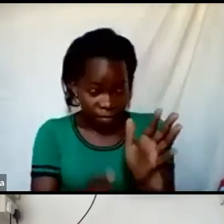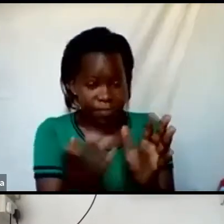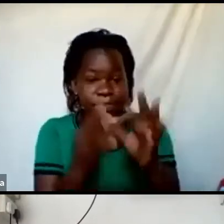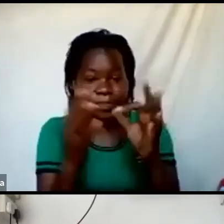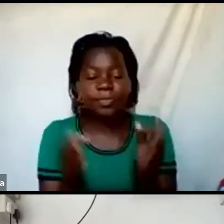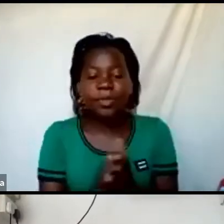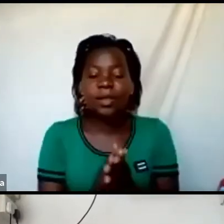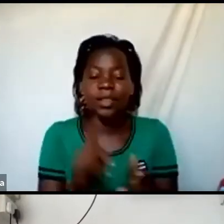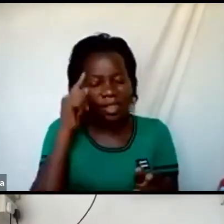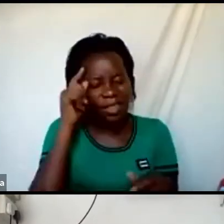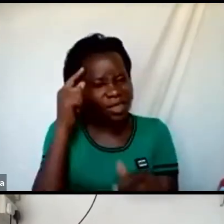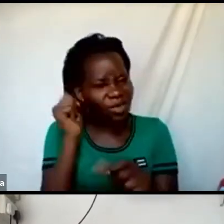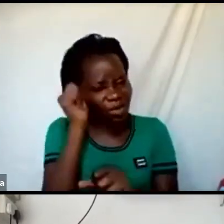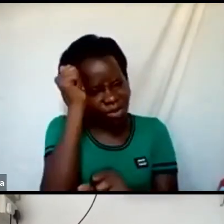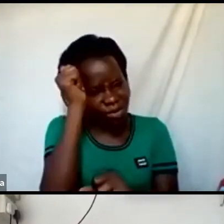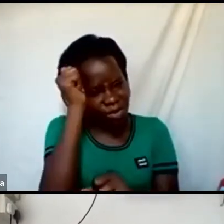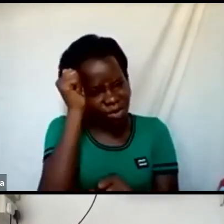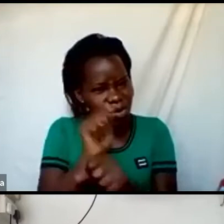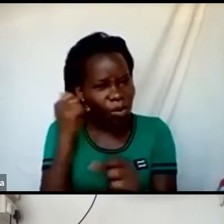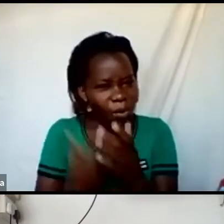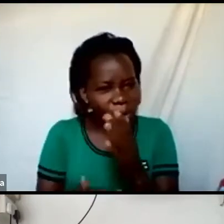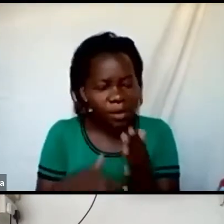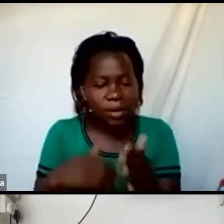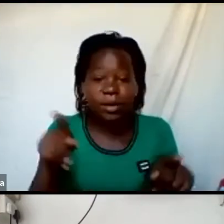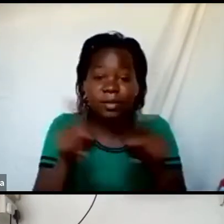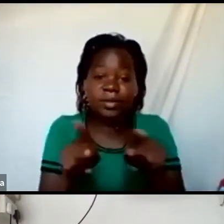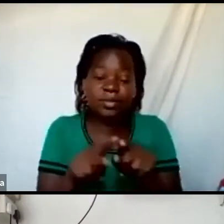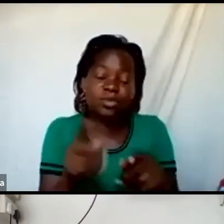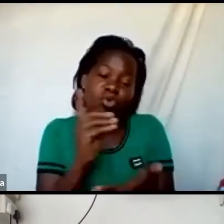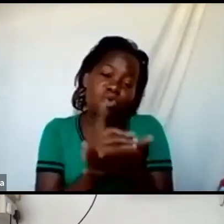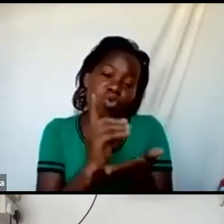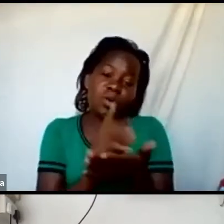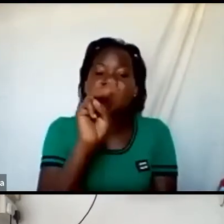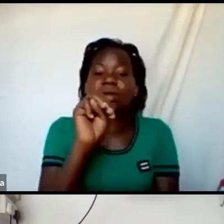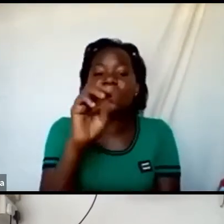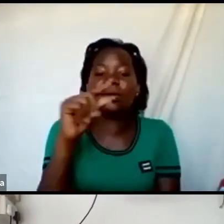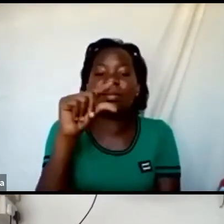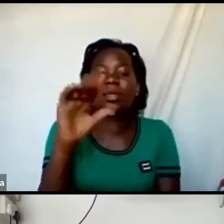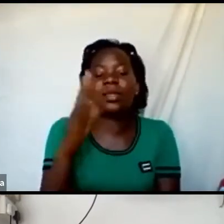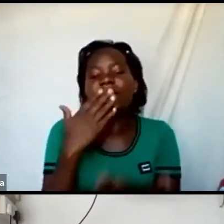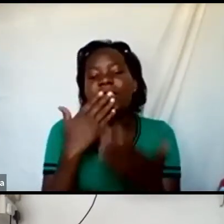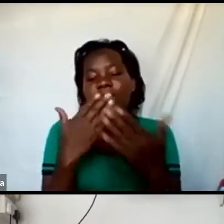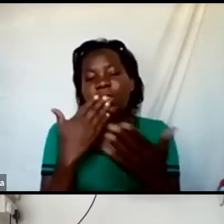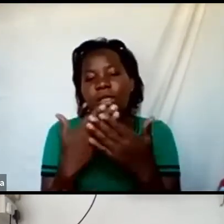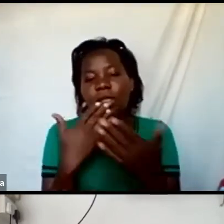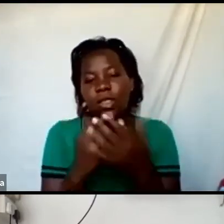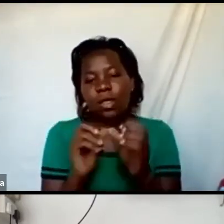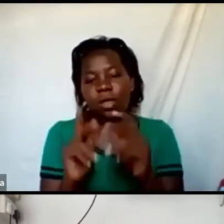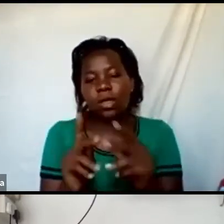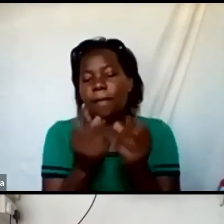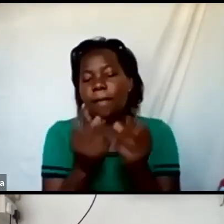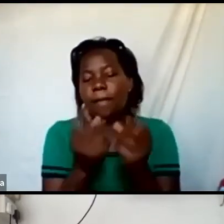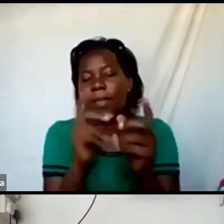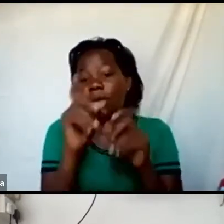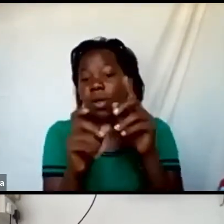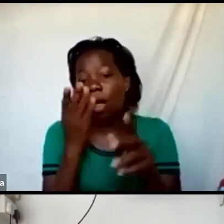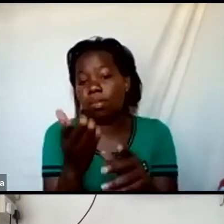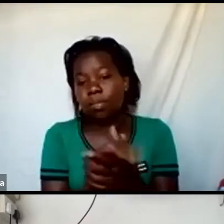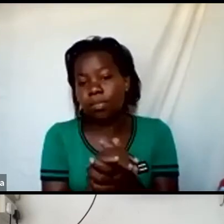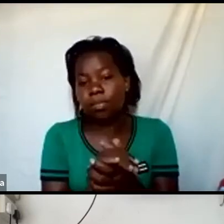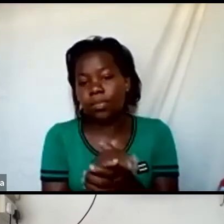go try and be like Dr. Maggie. So thank you so much. I have a couple of other questions for you. I'll bring them to you in just a moment. Let me first check in with